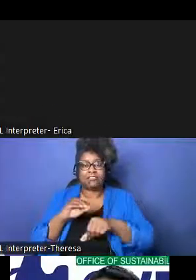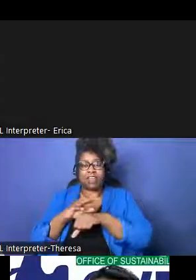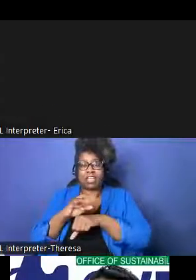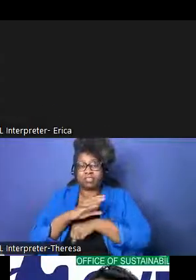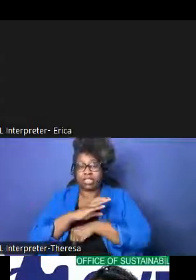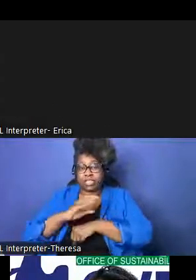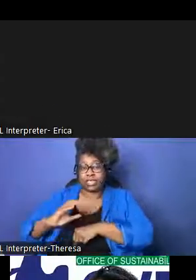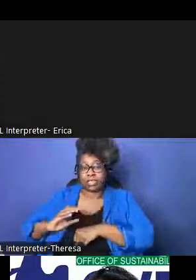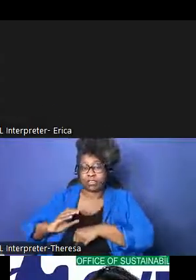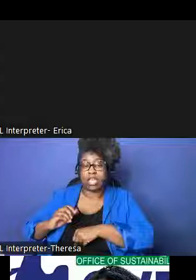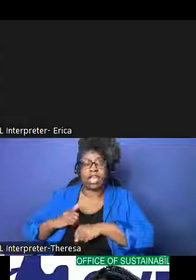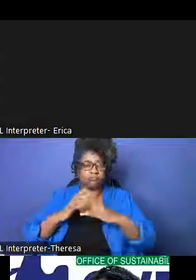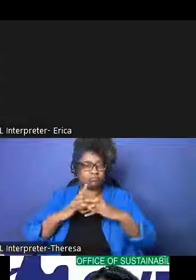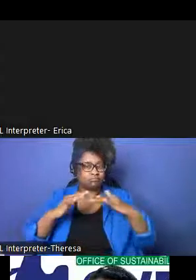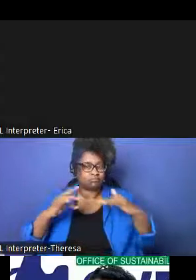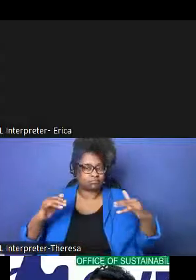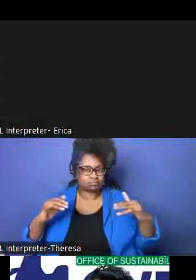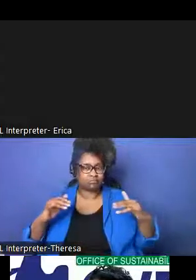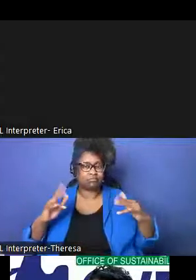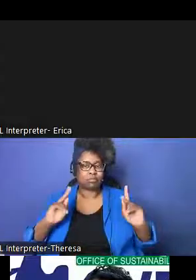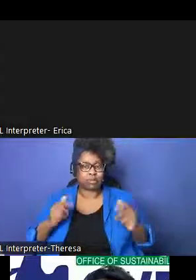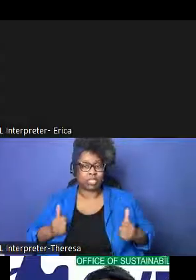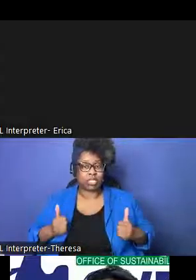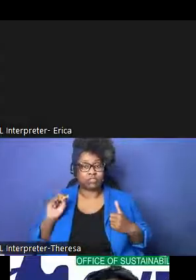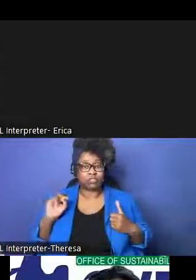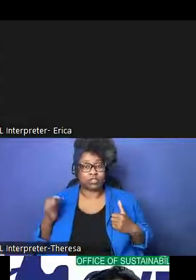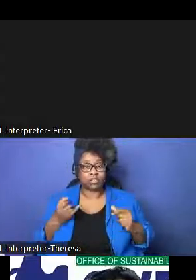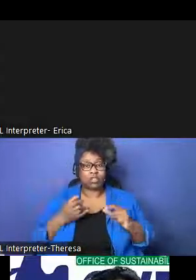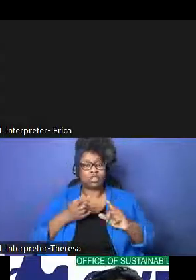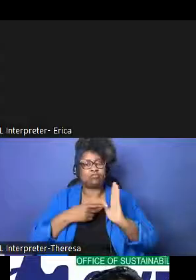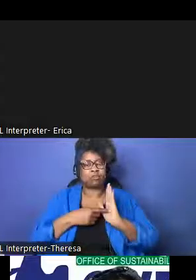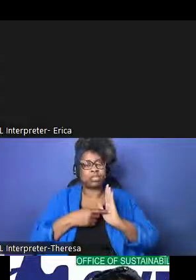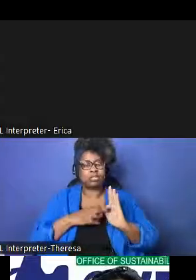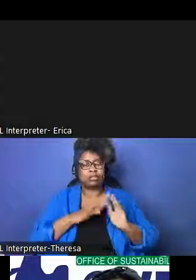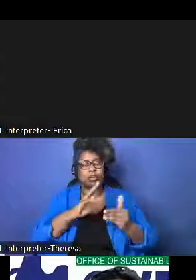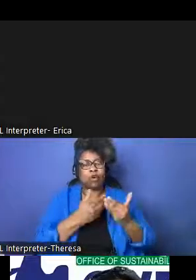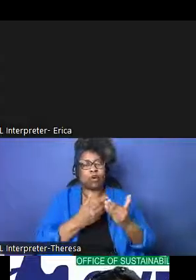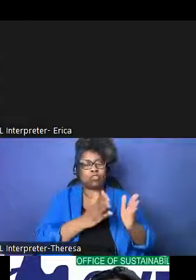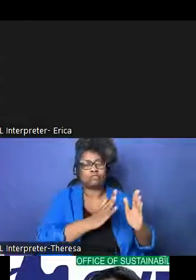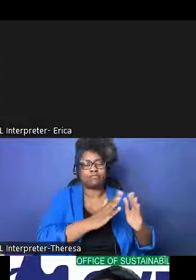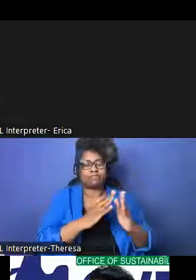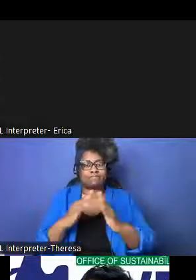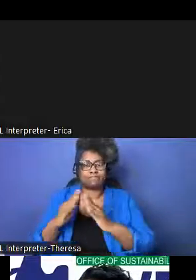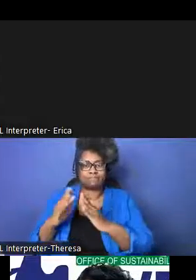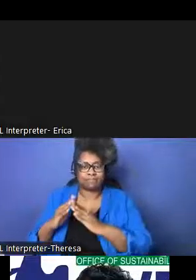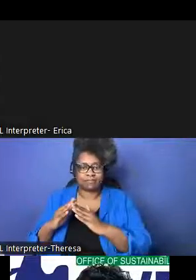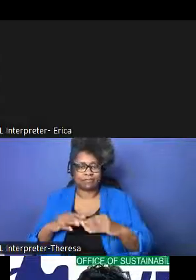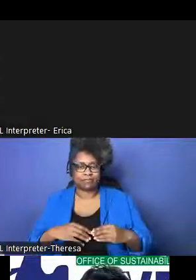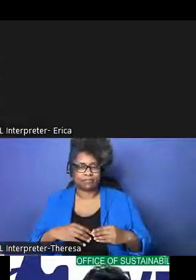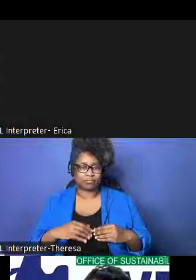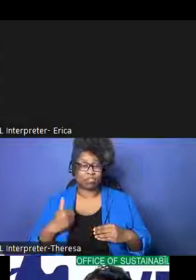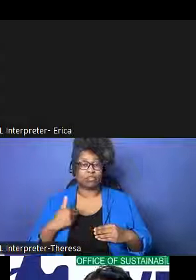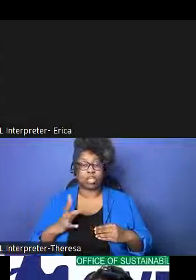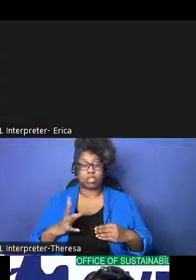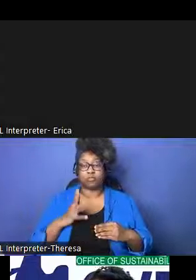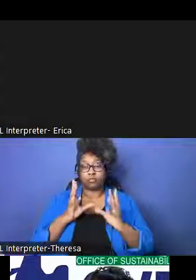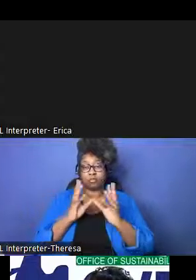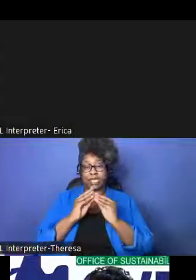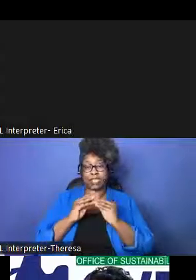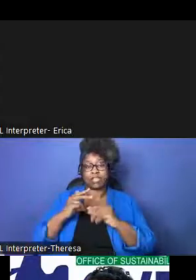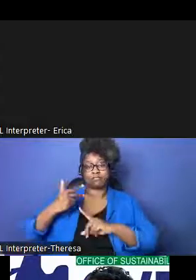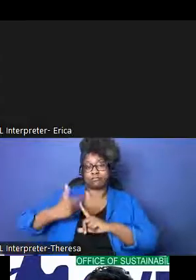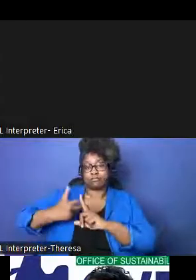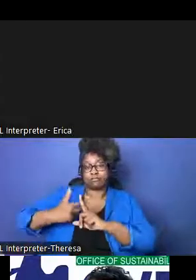of a diverse group of residents from all of the municipalities in our region. Our CAC formally meets quarterly, but we're in